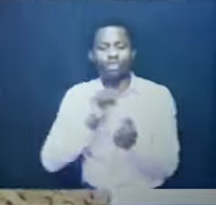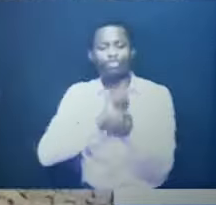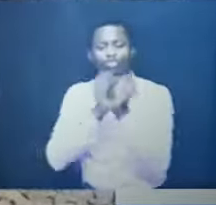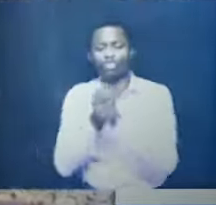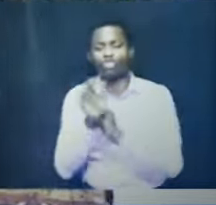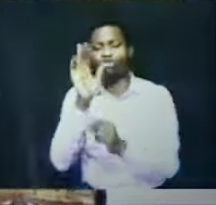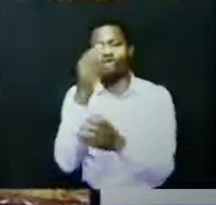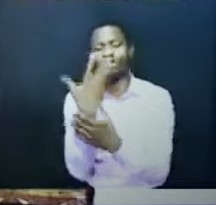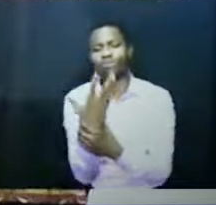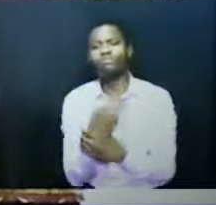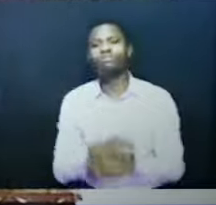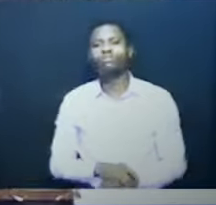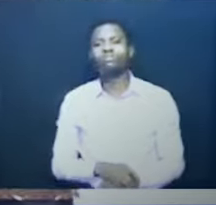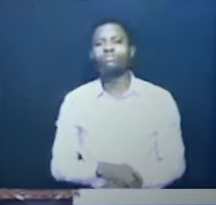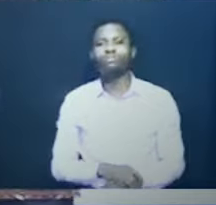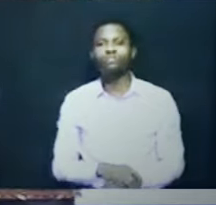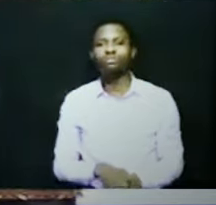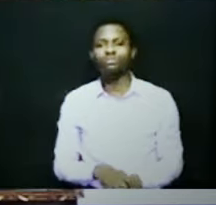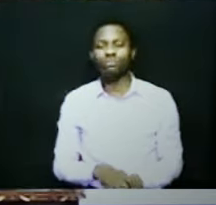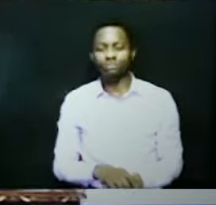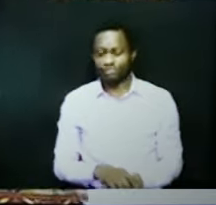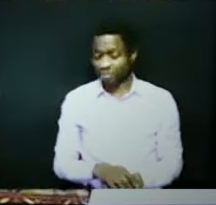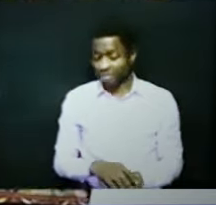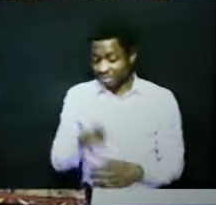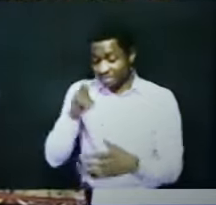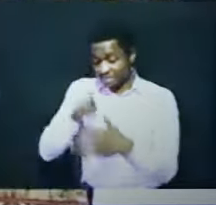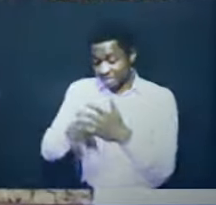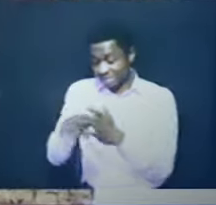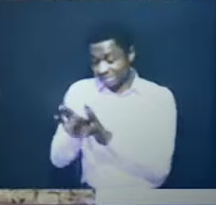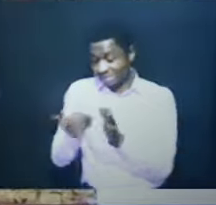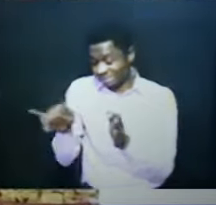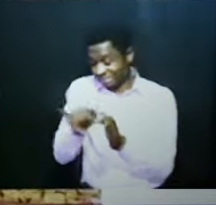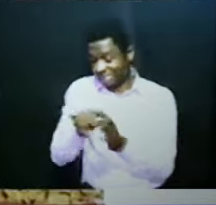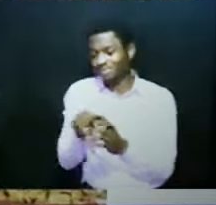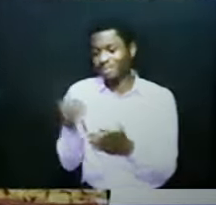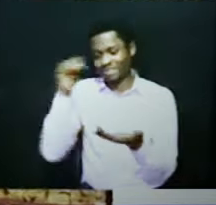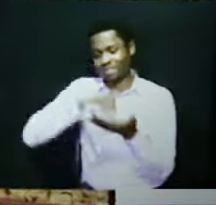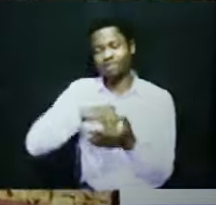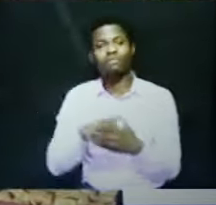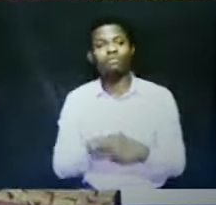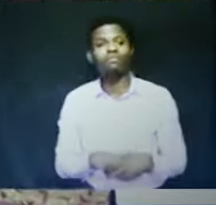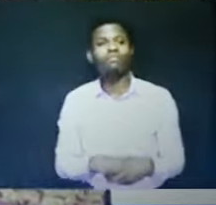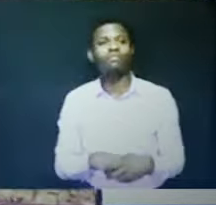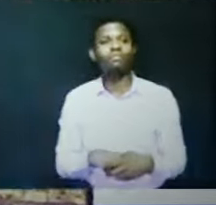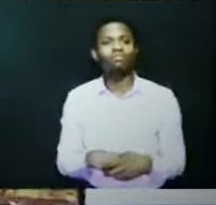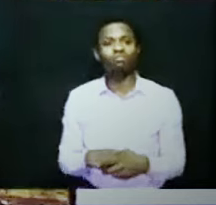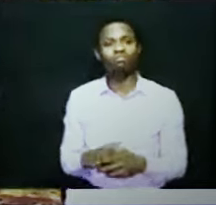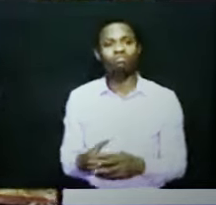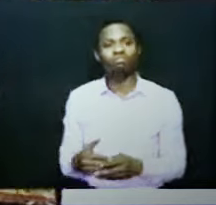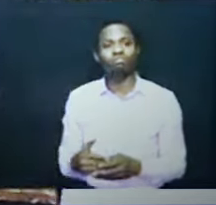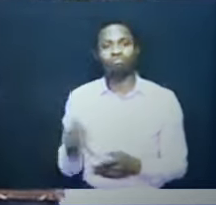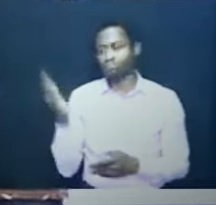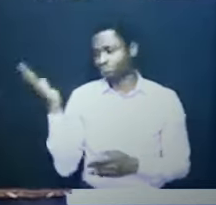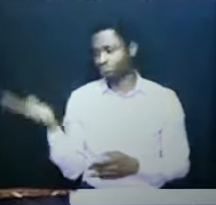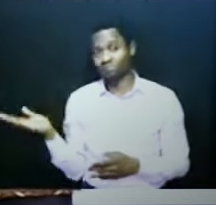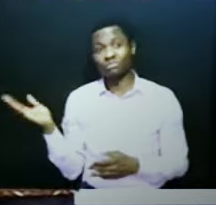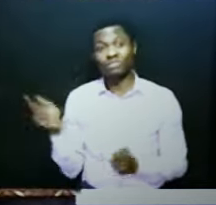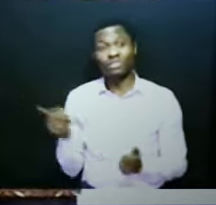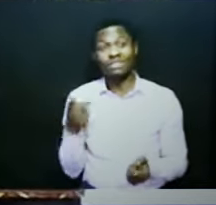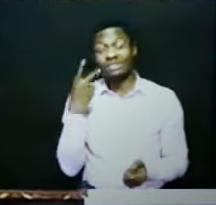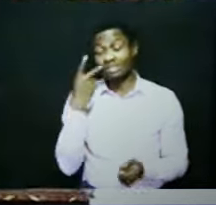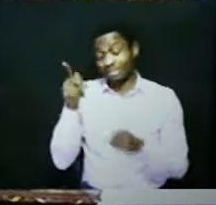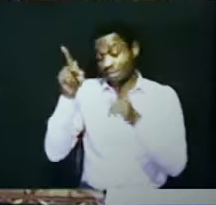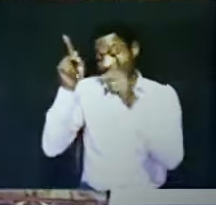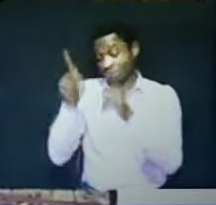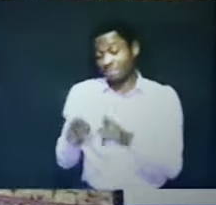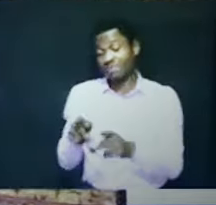hye wonsa mu de. Let's take this same reading from the NIV, please. Mama yenkin kan we abi o NIV. Do you see